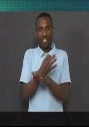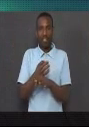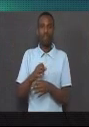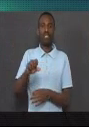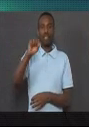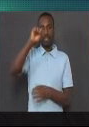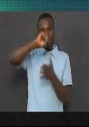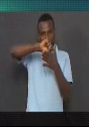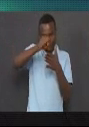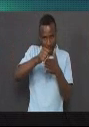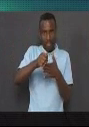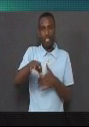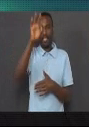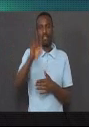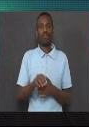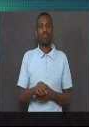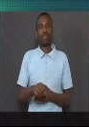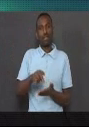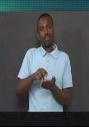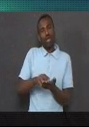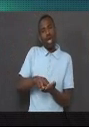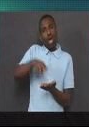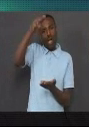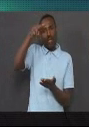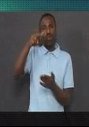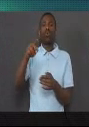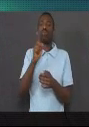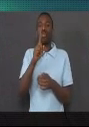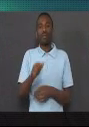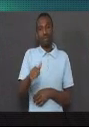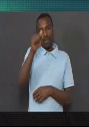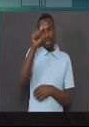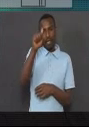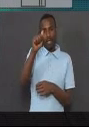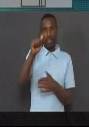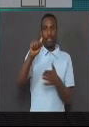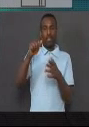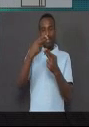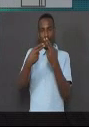Height is given by A times sine of theta.